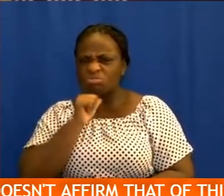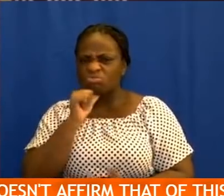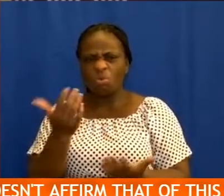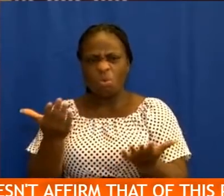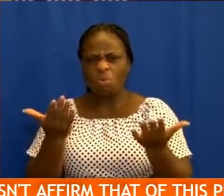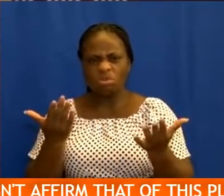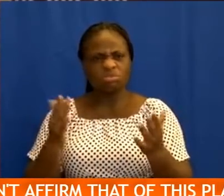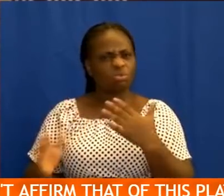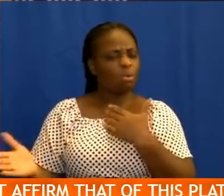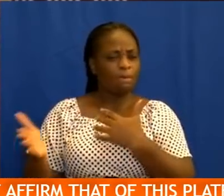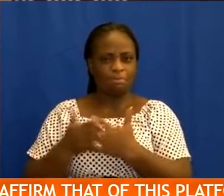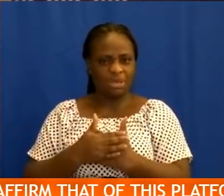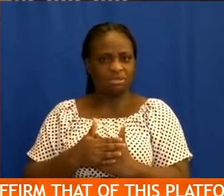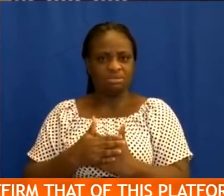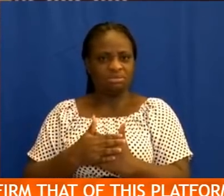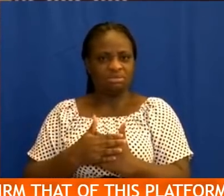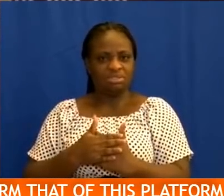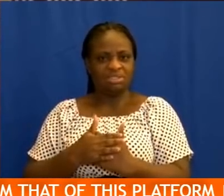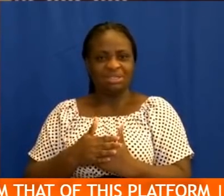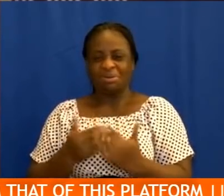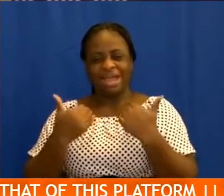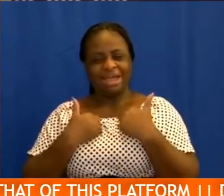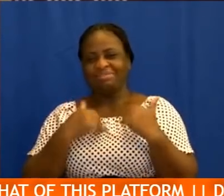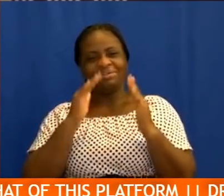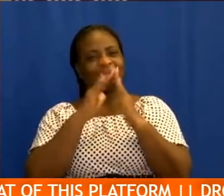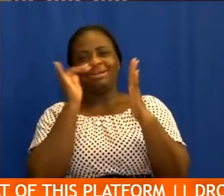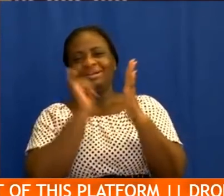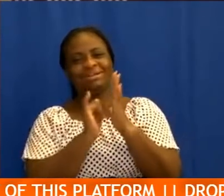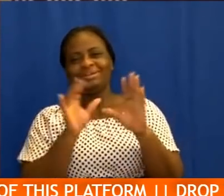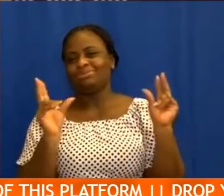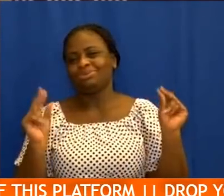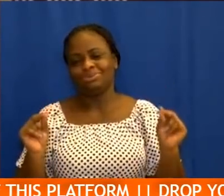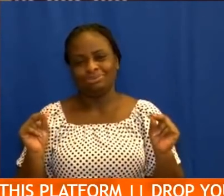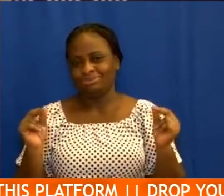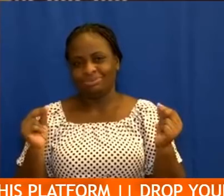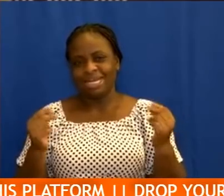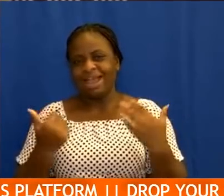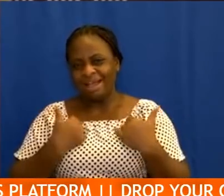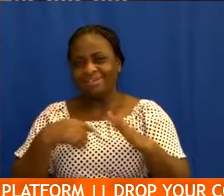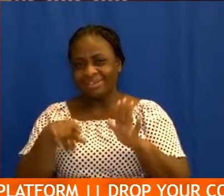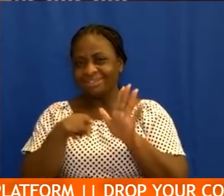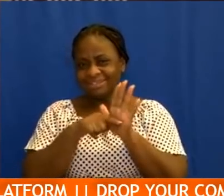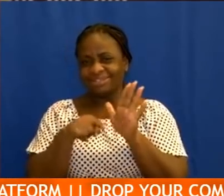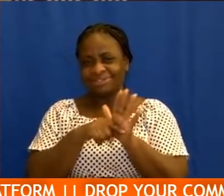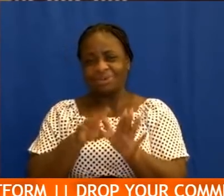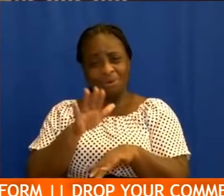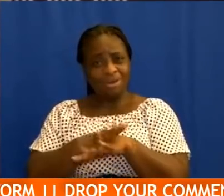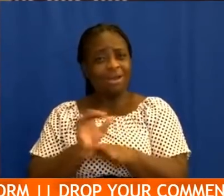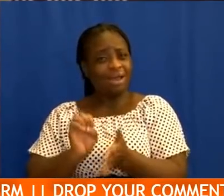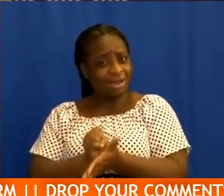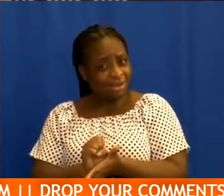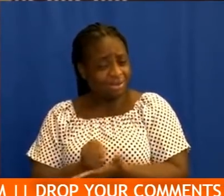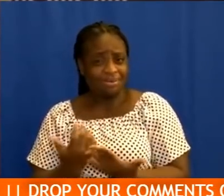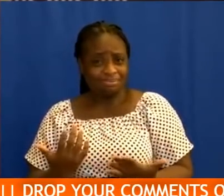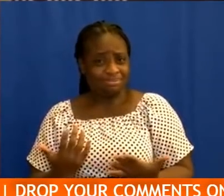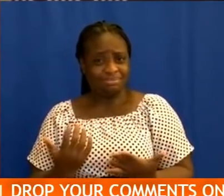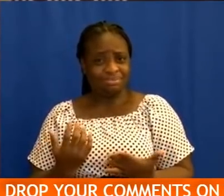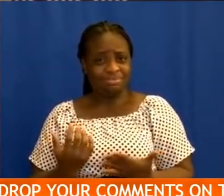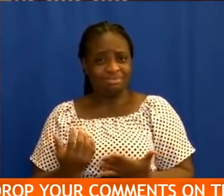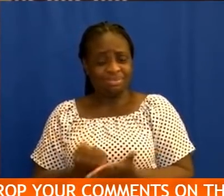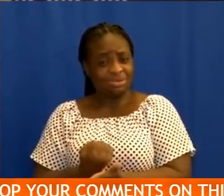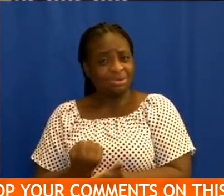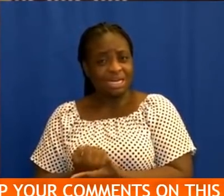back to the days of partial lockdowns, which had a negative impact on our economy and on our way of